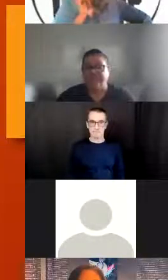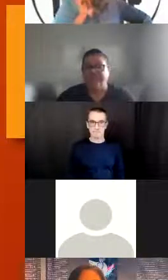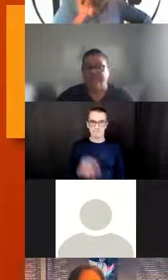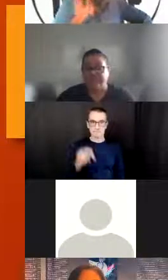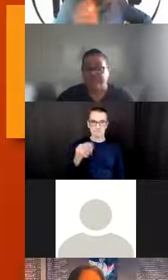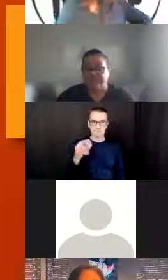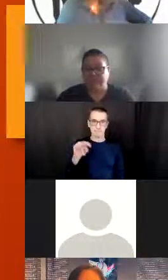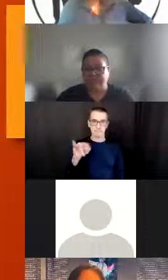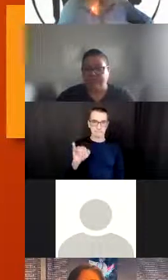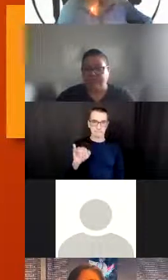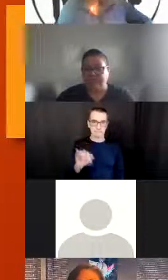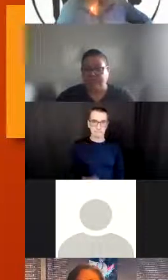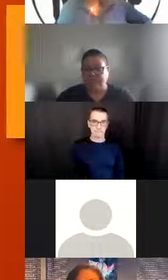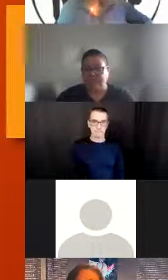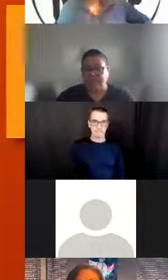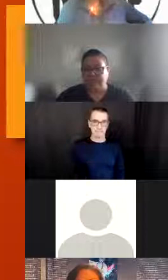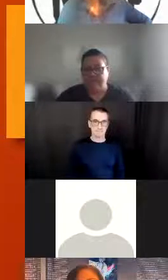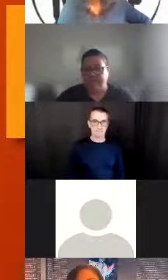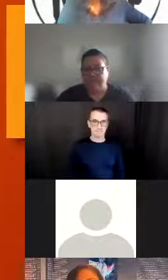Tony?